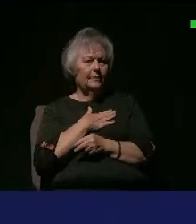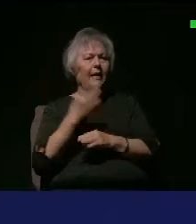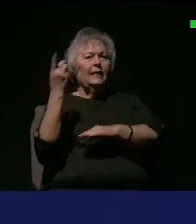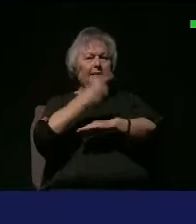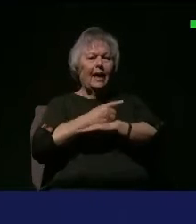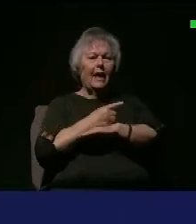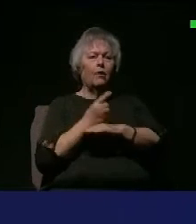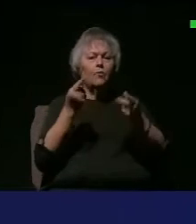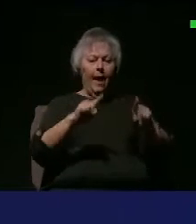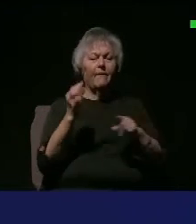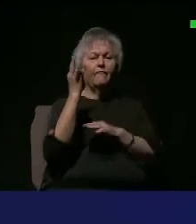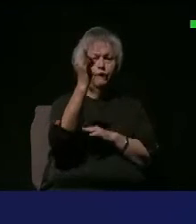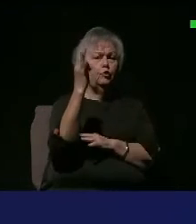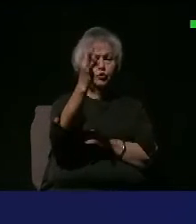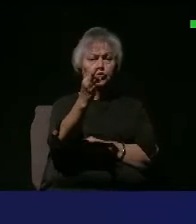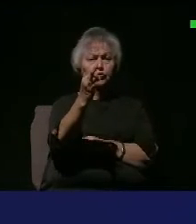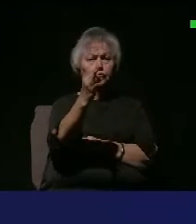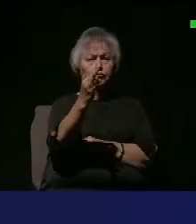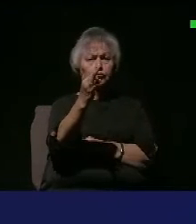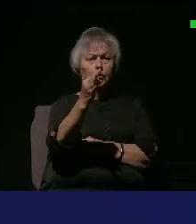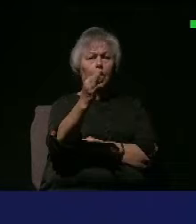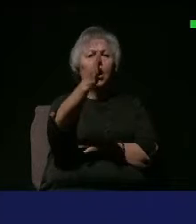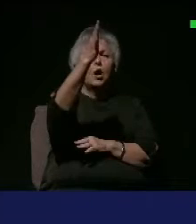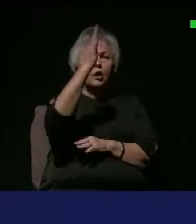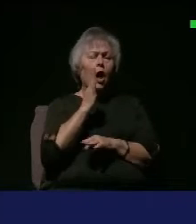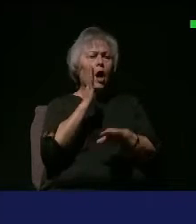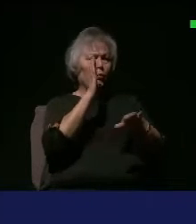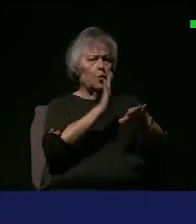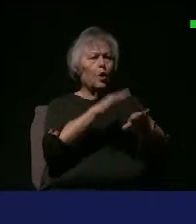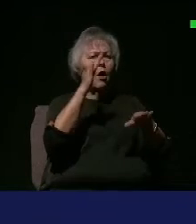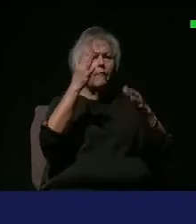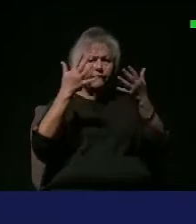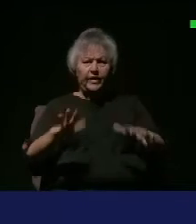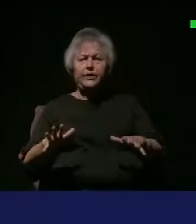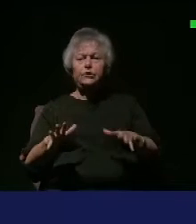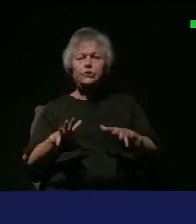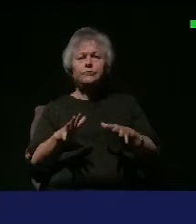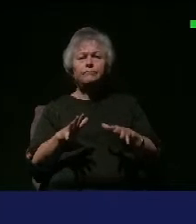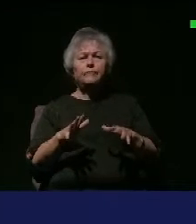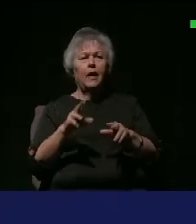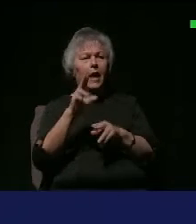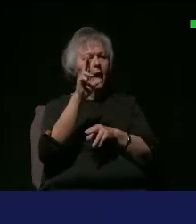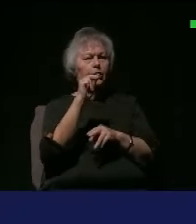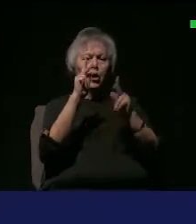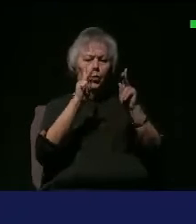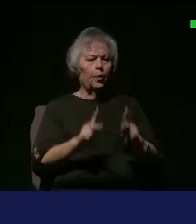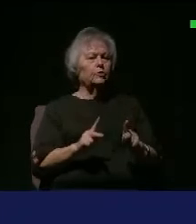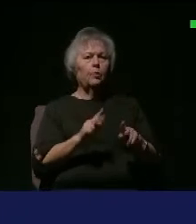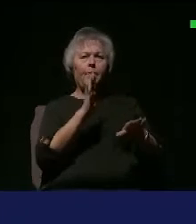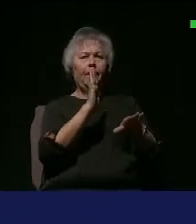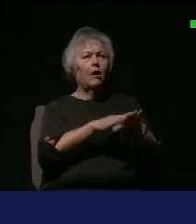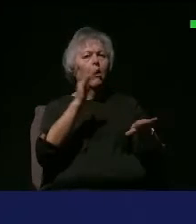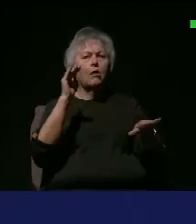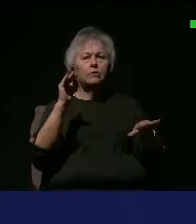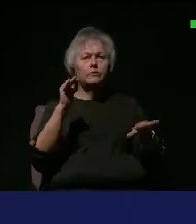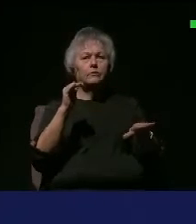That is, He will call all things into account. And in that time, then there's not going to be anybody called. It's after the